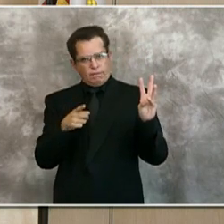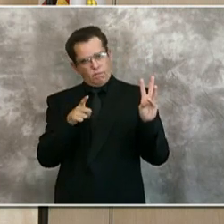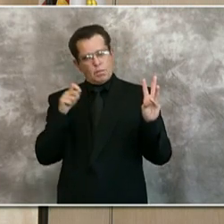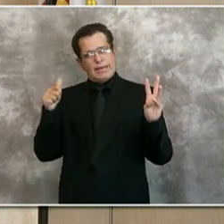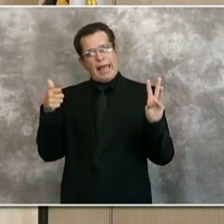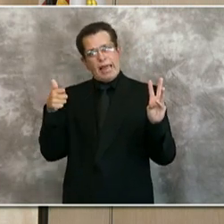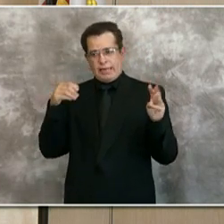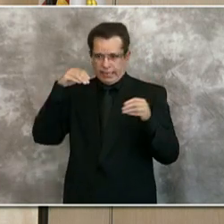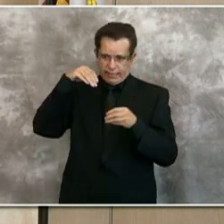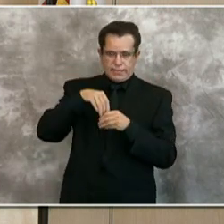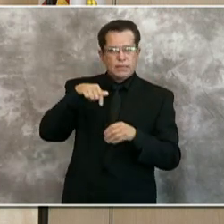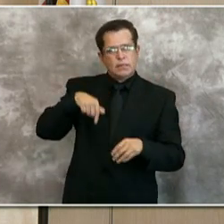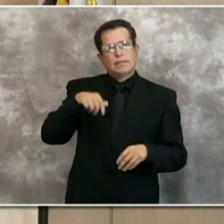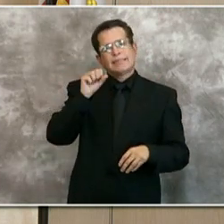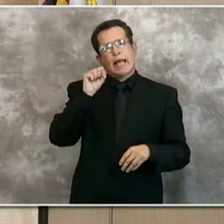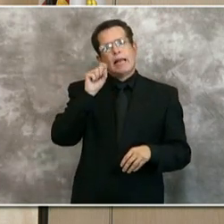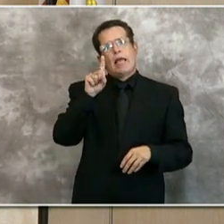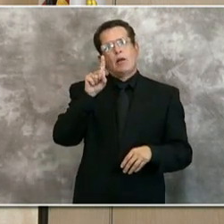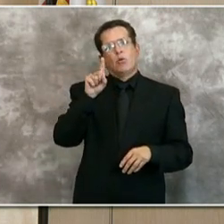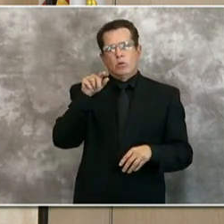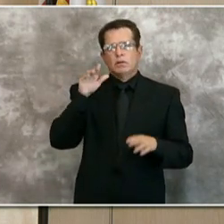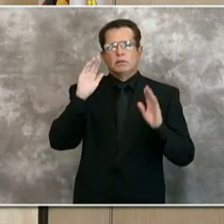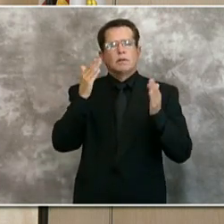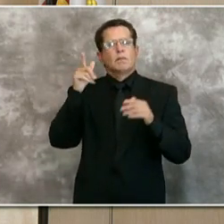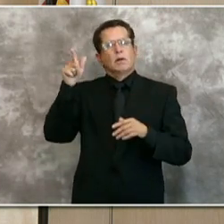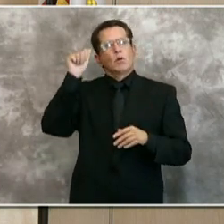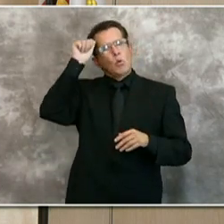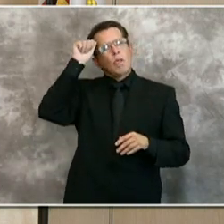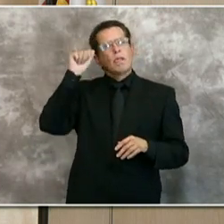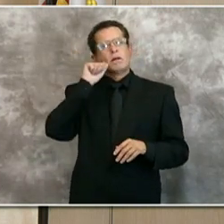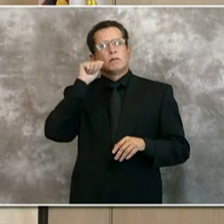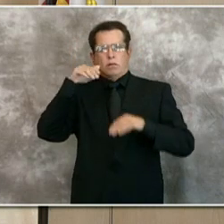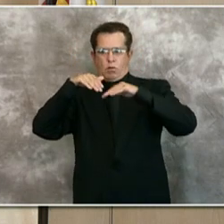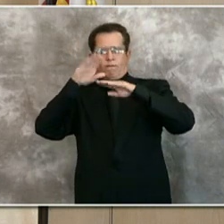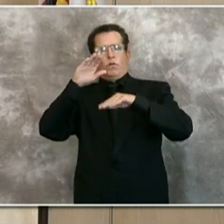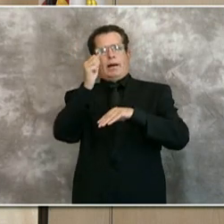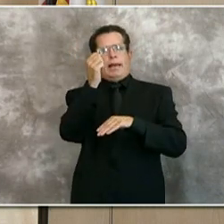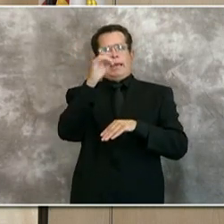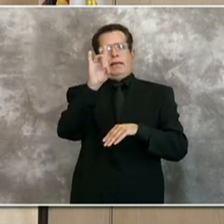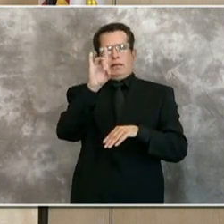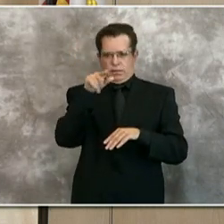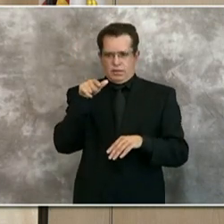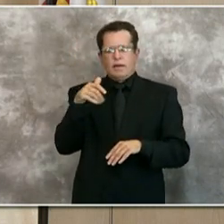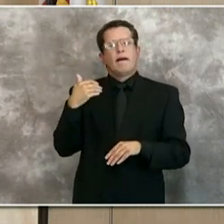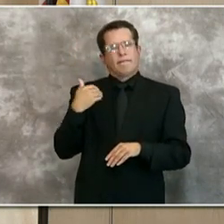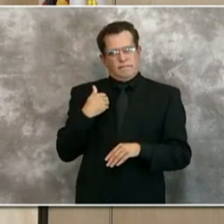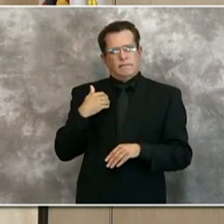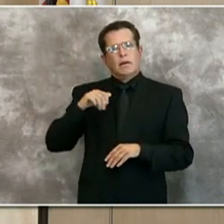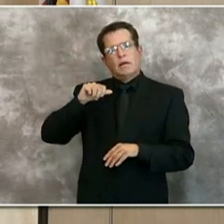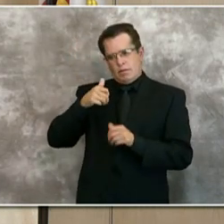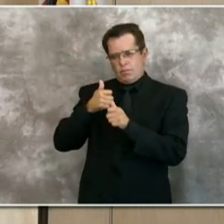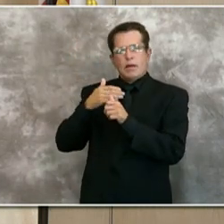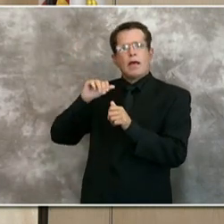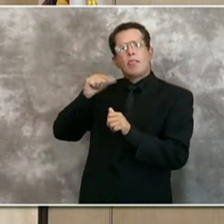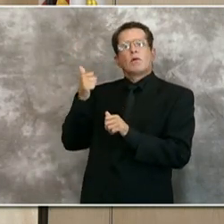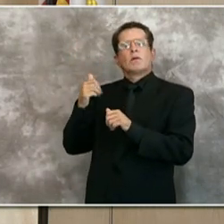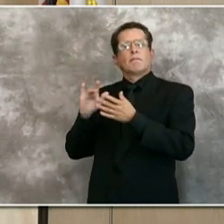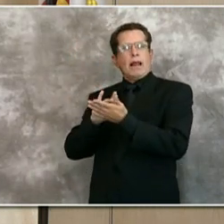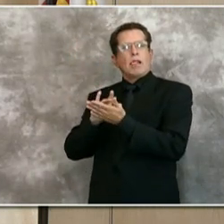Diegans, and these are particularly adults 18 years of age and older, have pre-existing medical conditions,